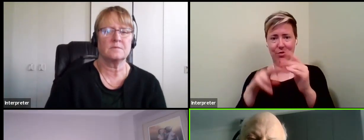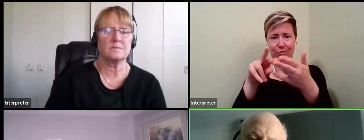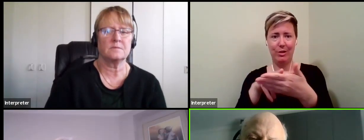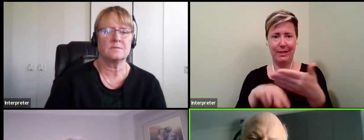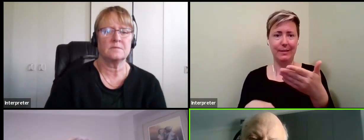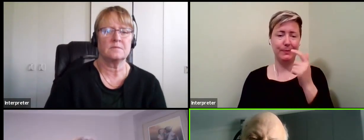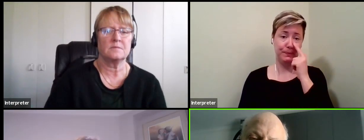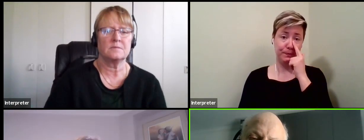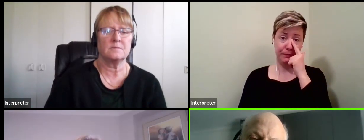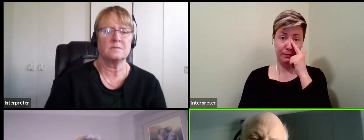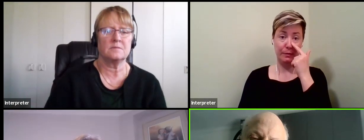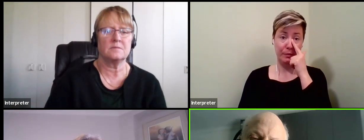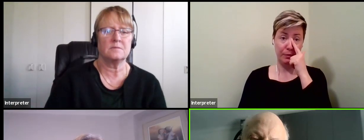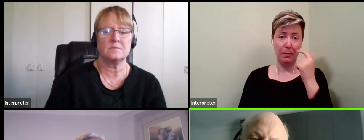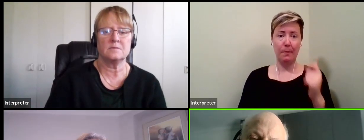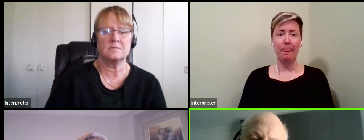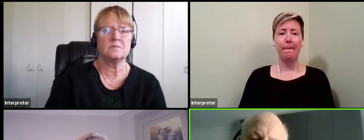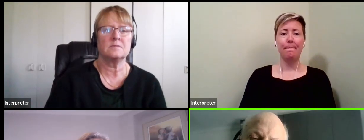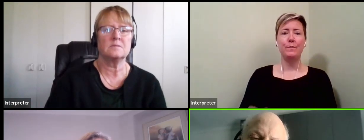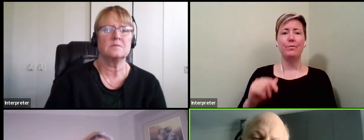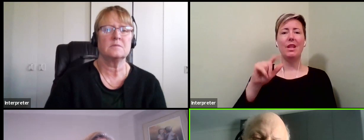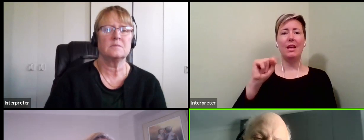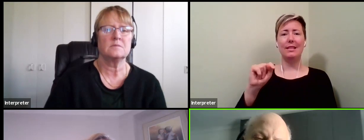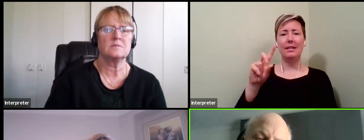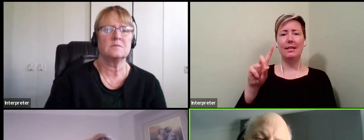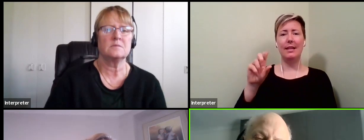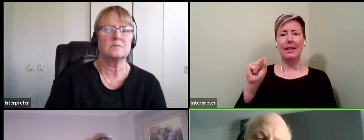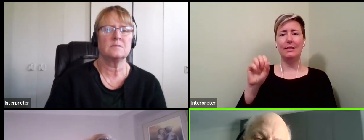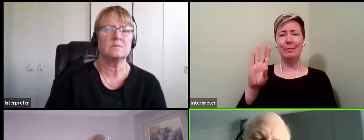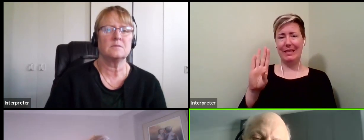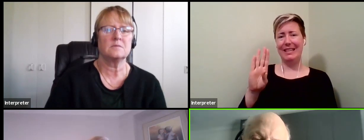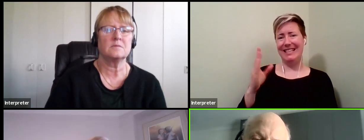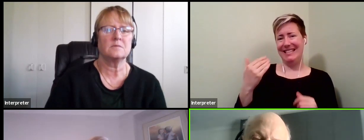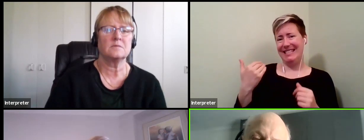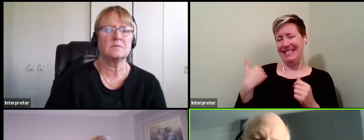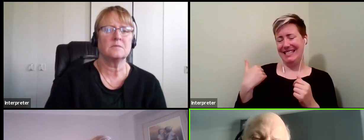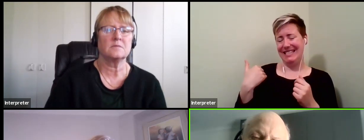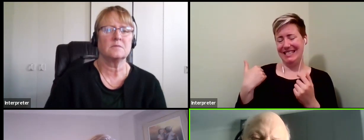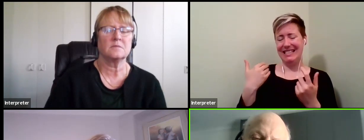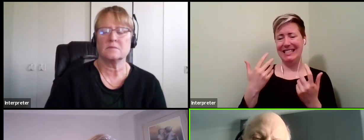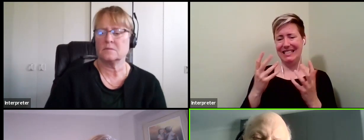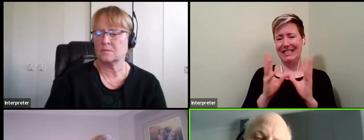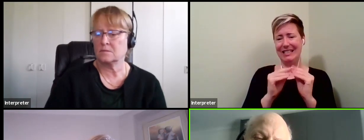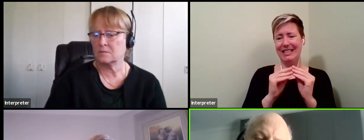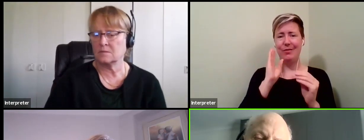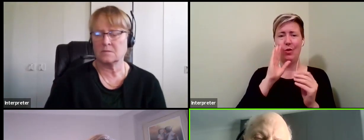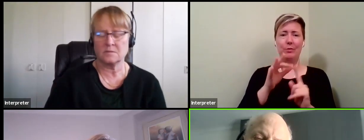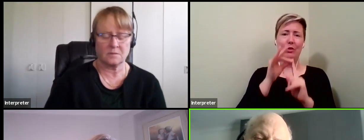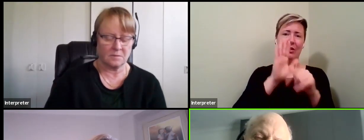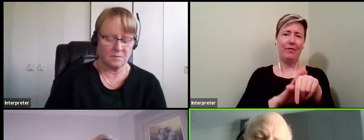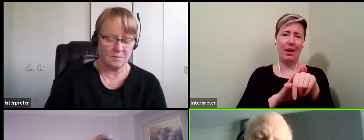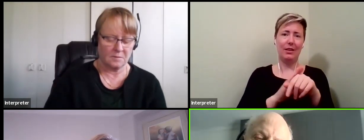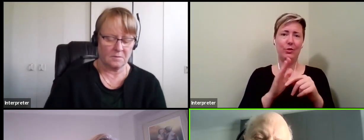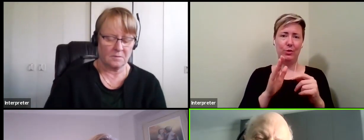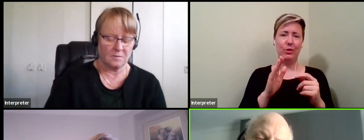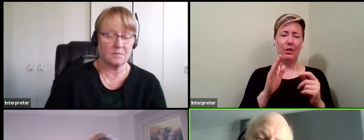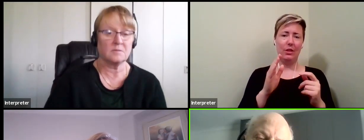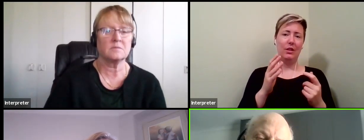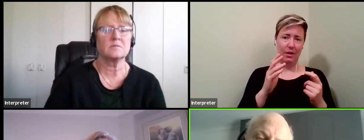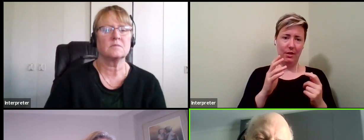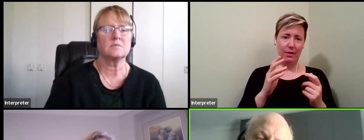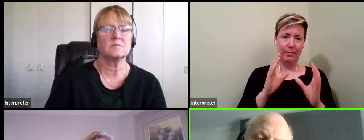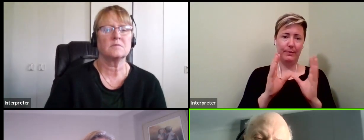Toronto District School Board a lot of slack. They're dealing with a crisis, but we had a meeting of the Special Education Advisory Committee that I'm on. We're using Zoom right now for